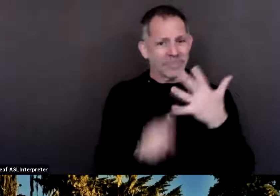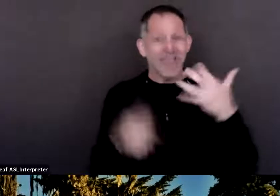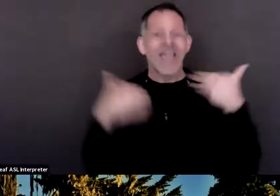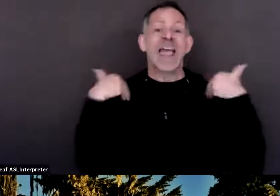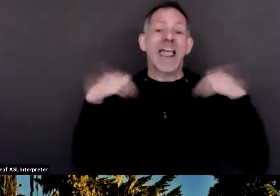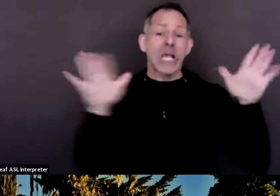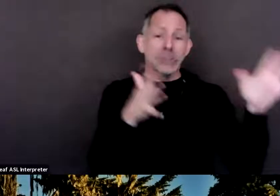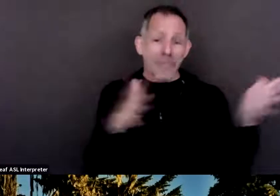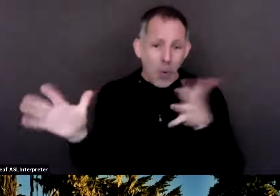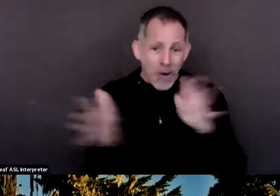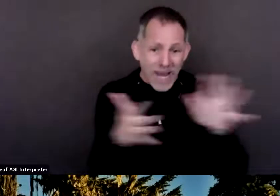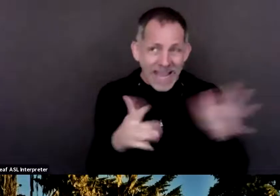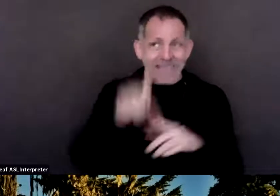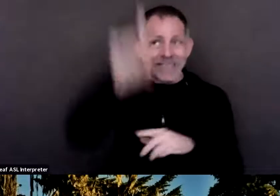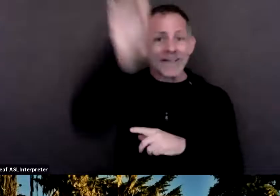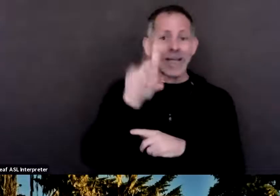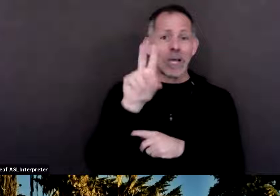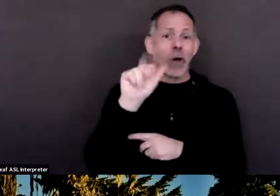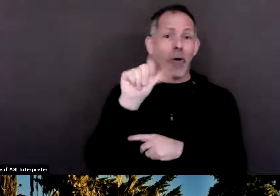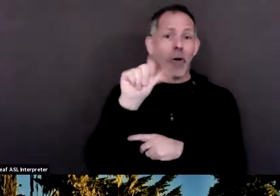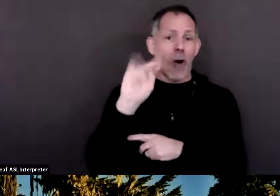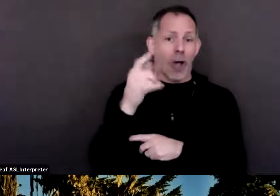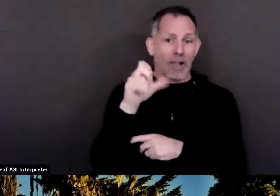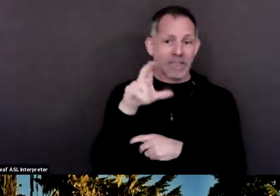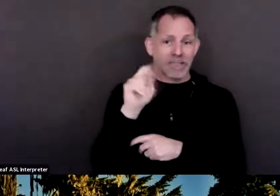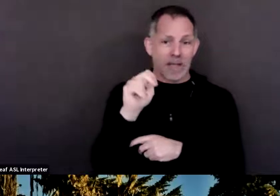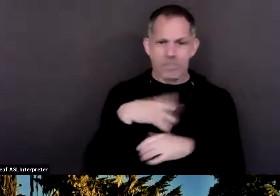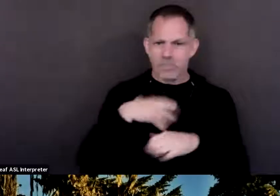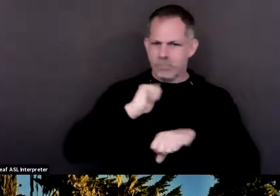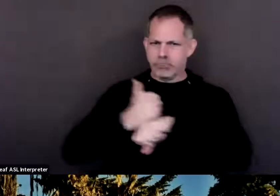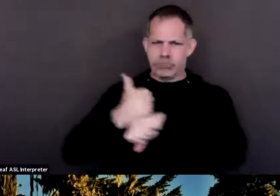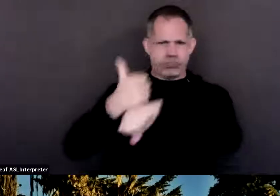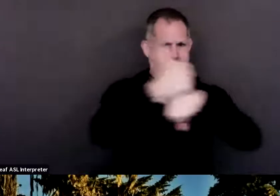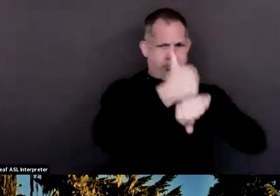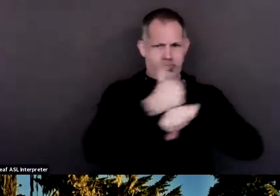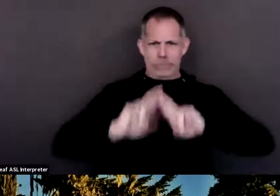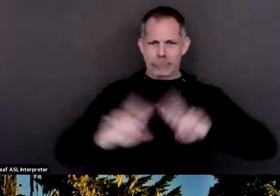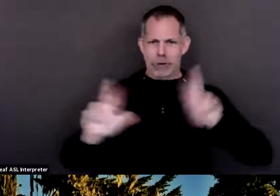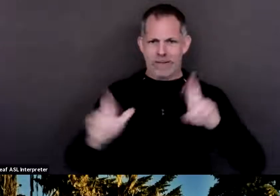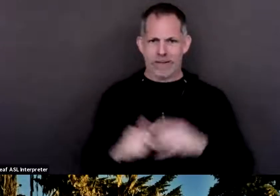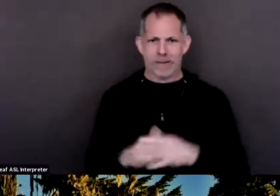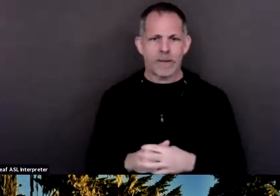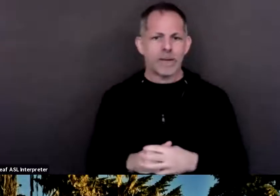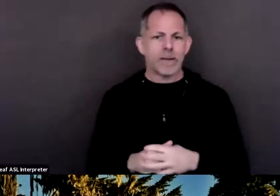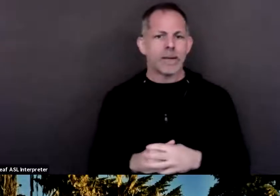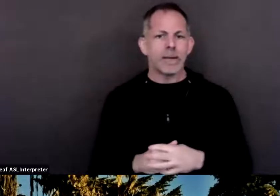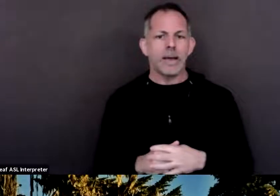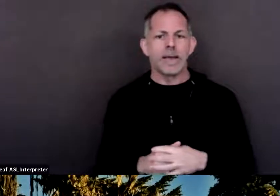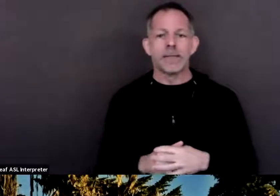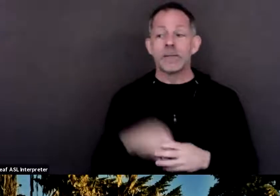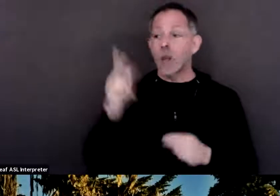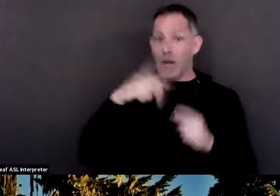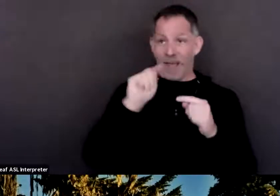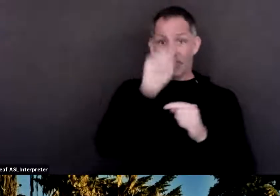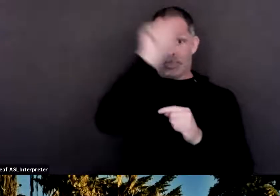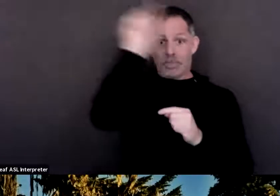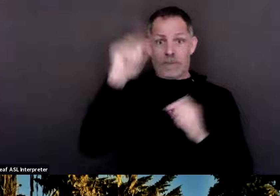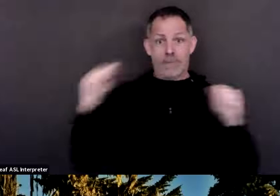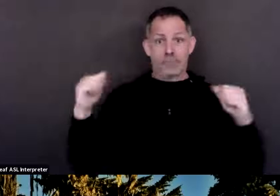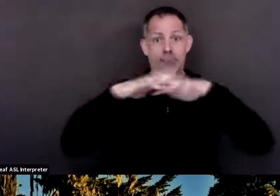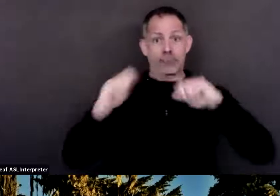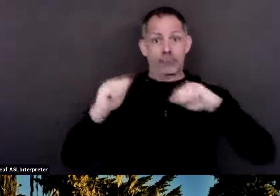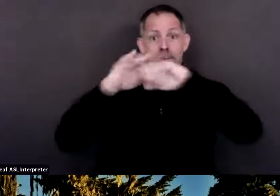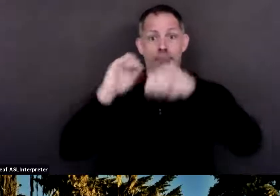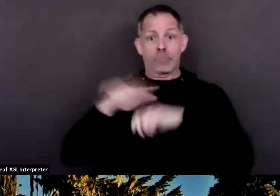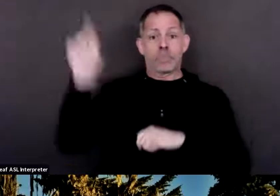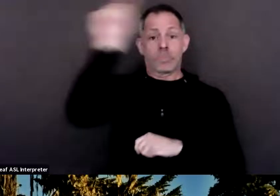that are fixed facilities, places where folks can come in and now either by car or walking in, or in the case of the